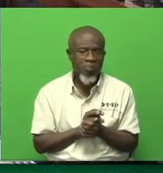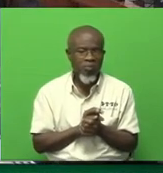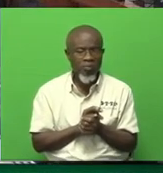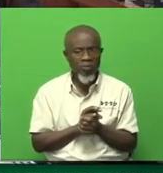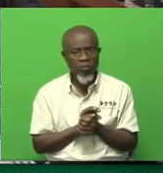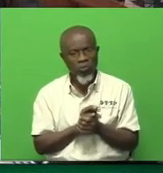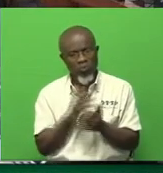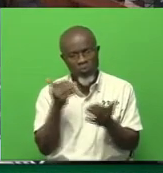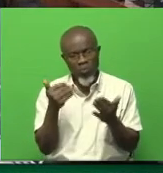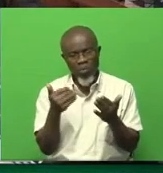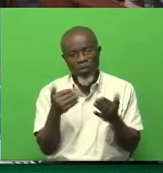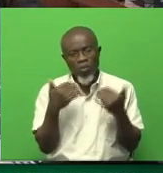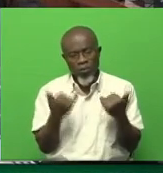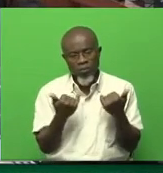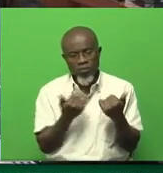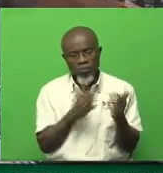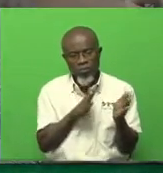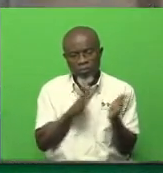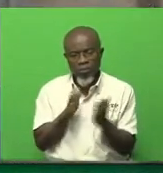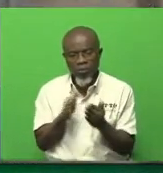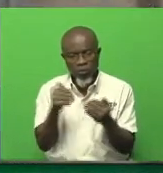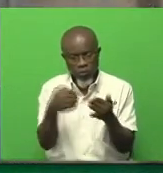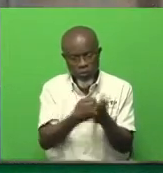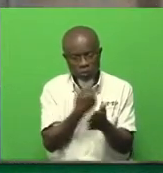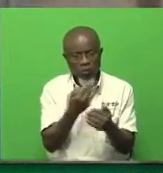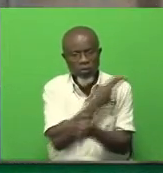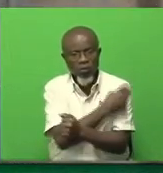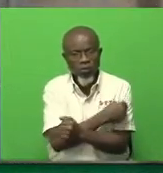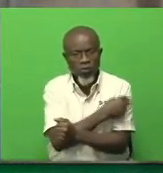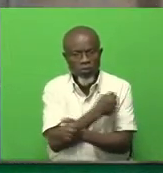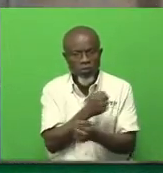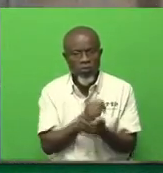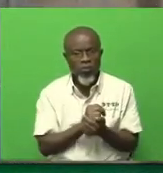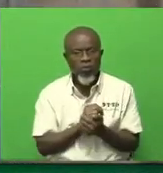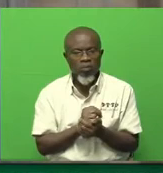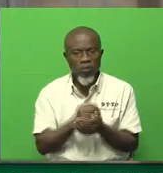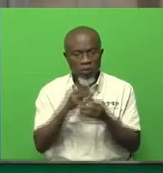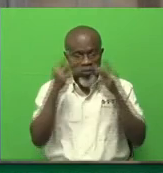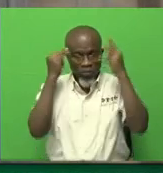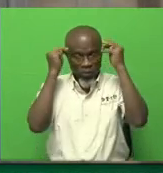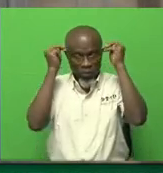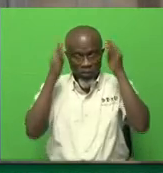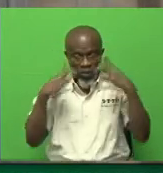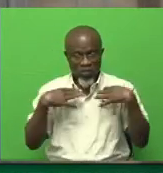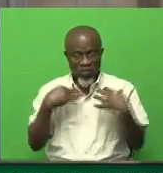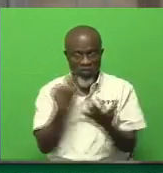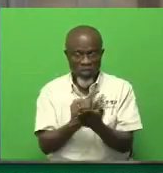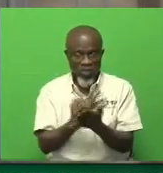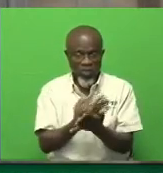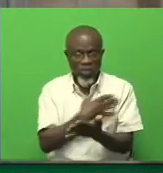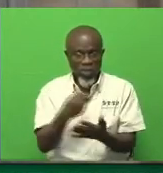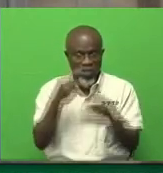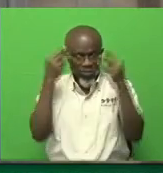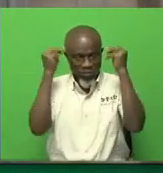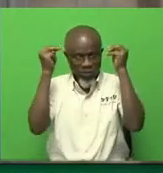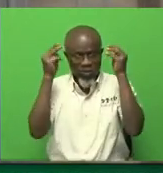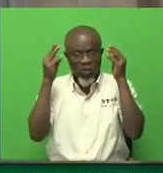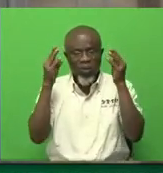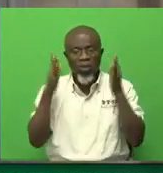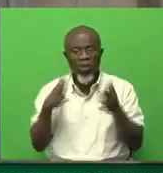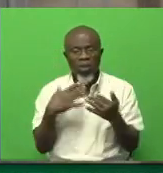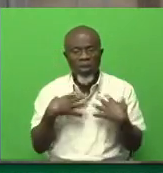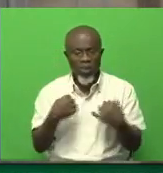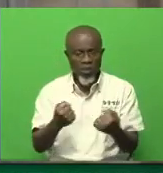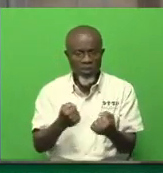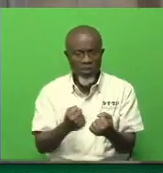new hospitals mother Deputy speaker the Minister of Finance as well as the minister of Health indicated that citizens would have Equitable access